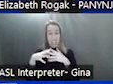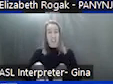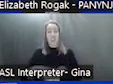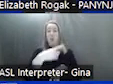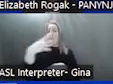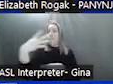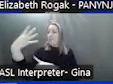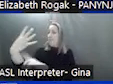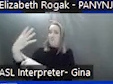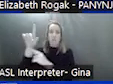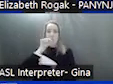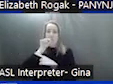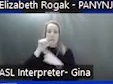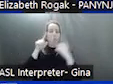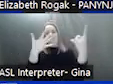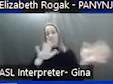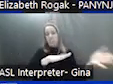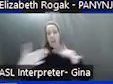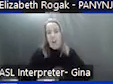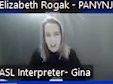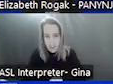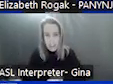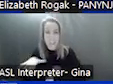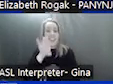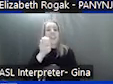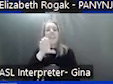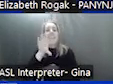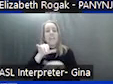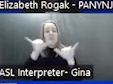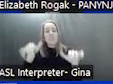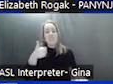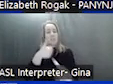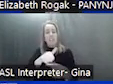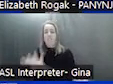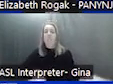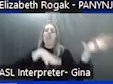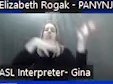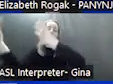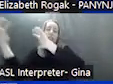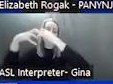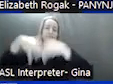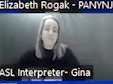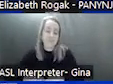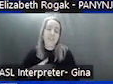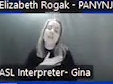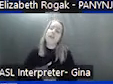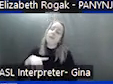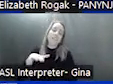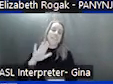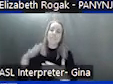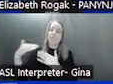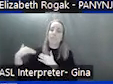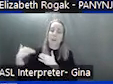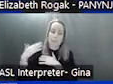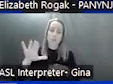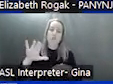seems to be failing. Please be responsible and do the right thing. Please install bird-friendly glass. Thank you.